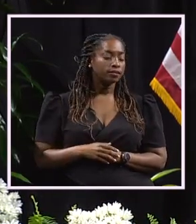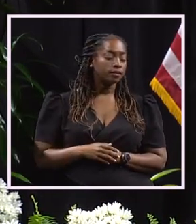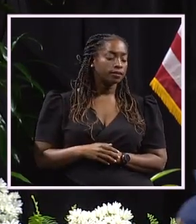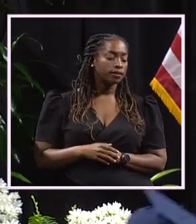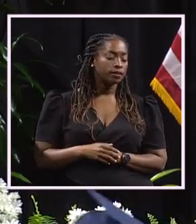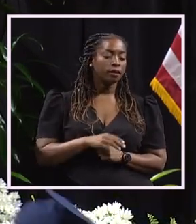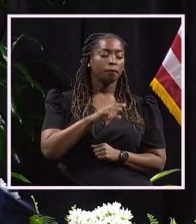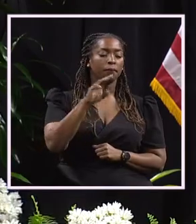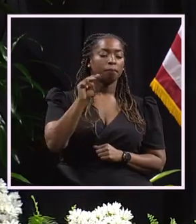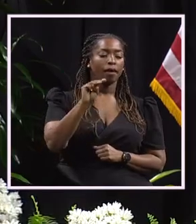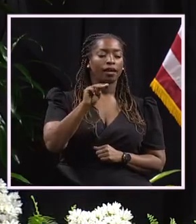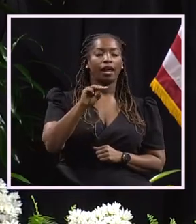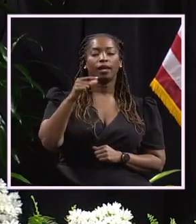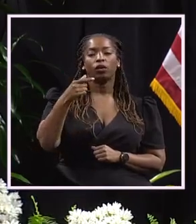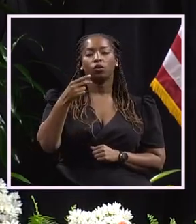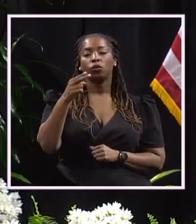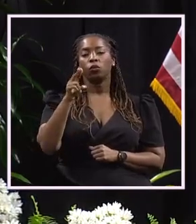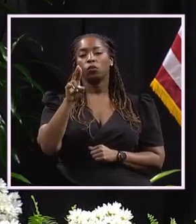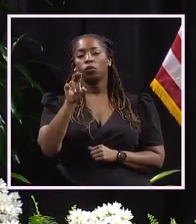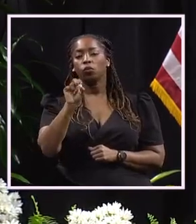Madeline Isabel Guzman.